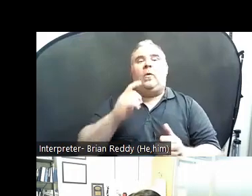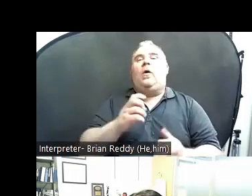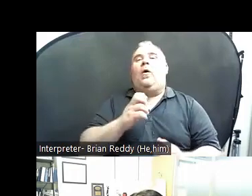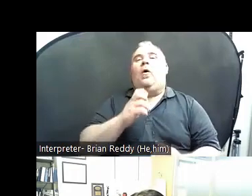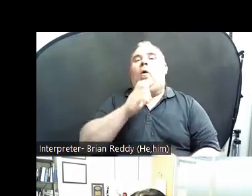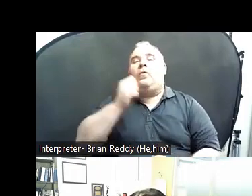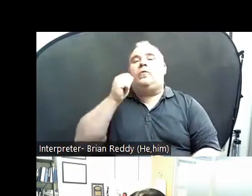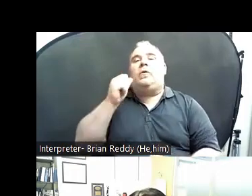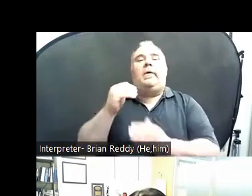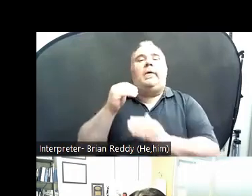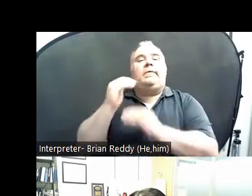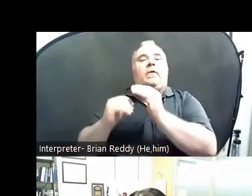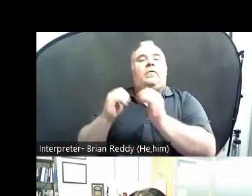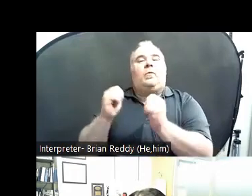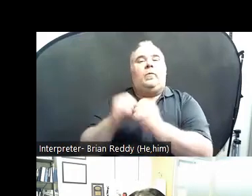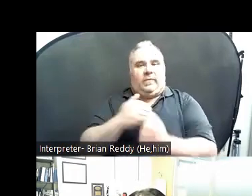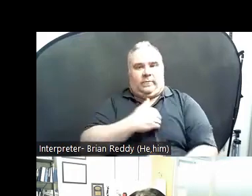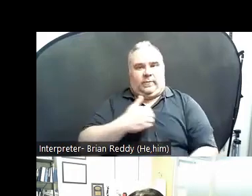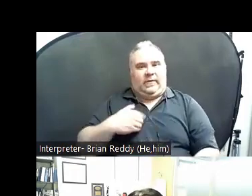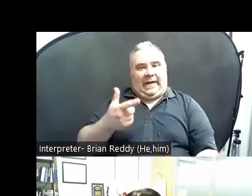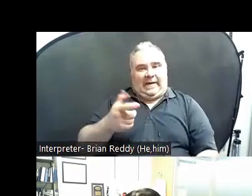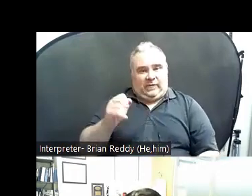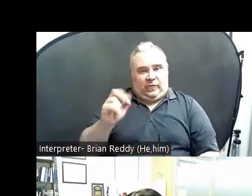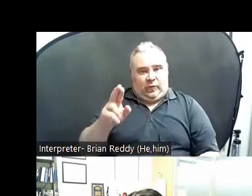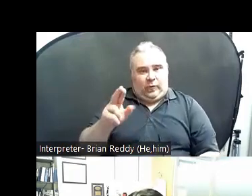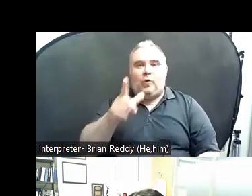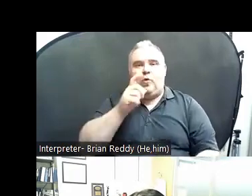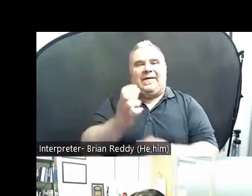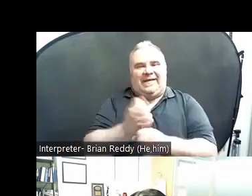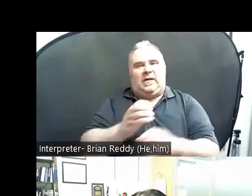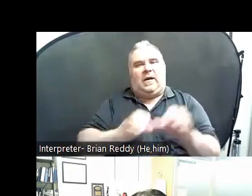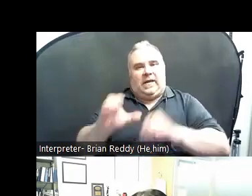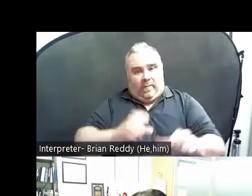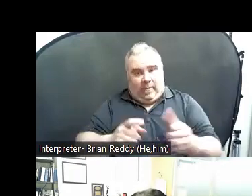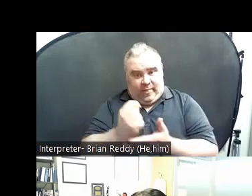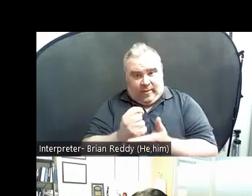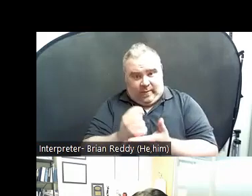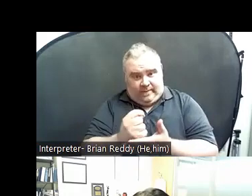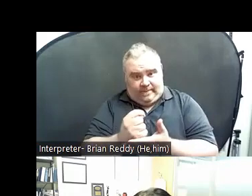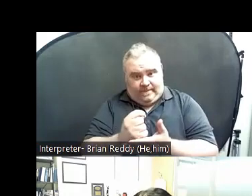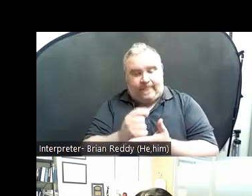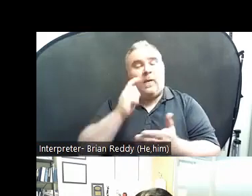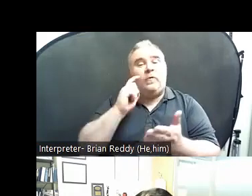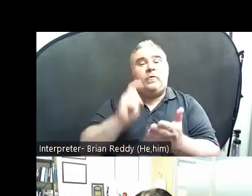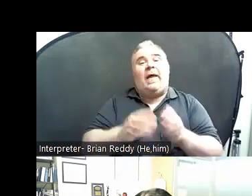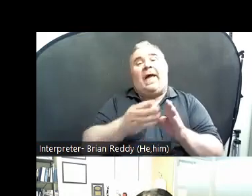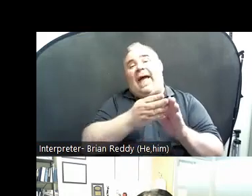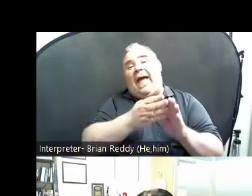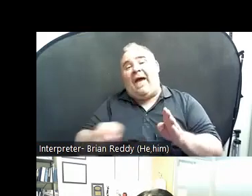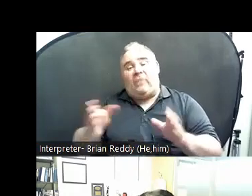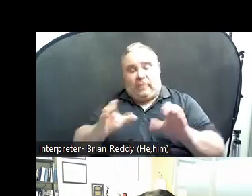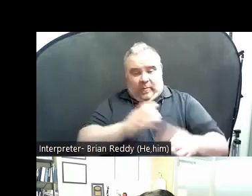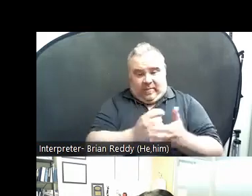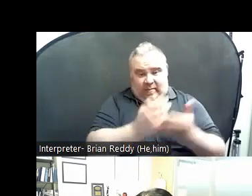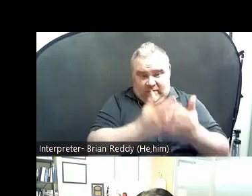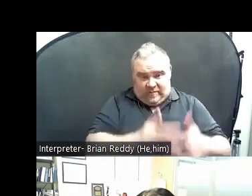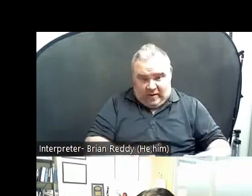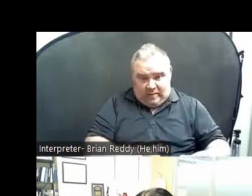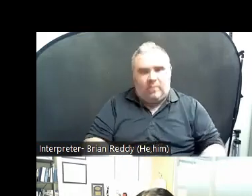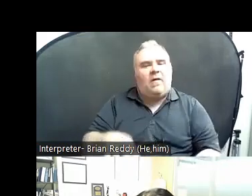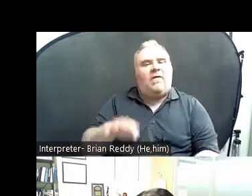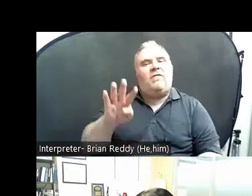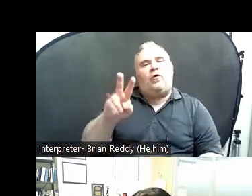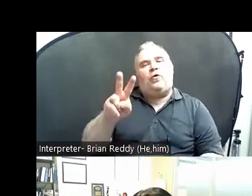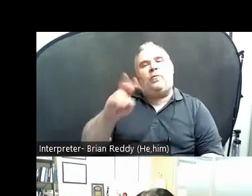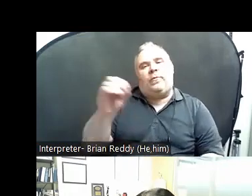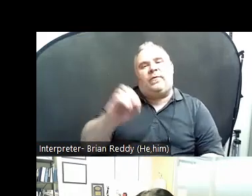with breast cancer who received chemotherapy, and found that after chemotherapy, about 42%, so this